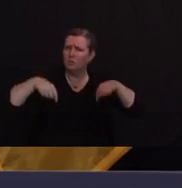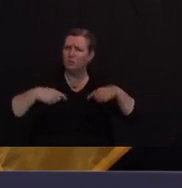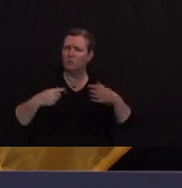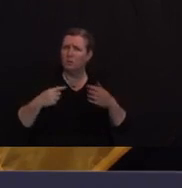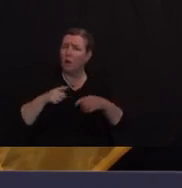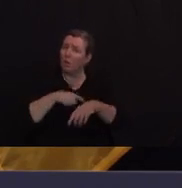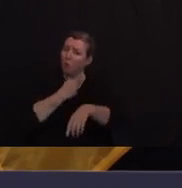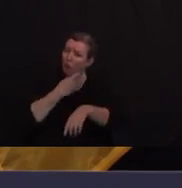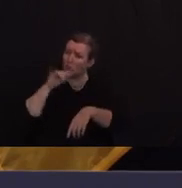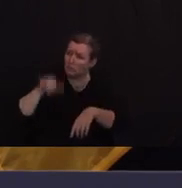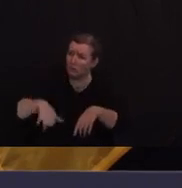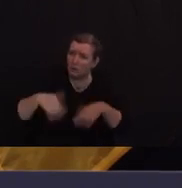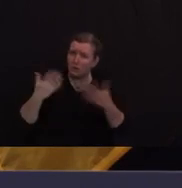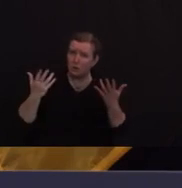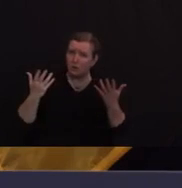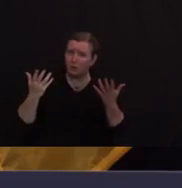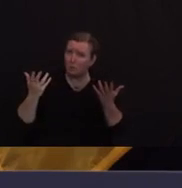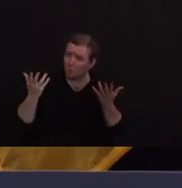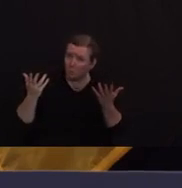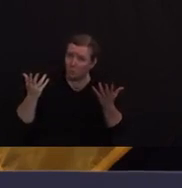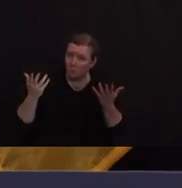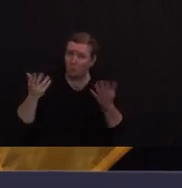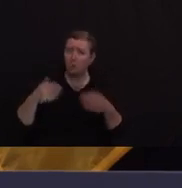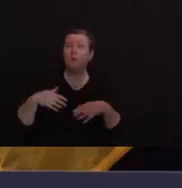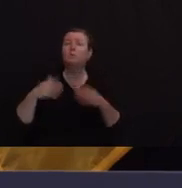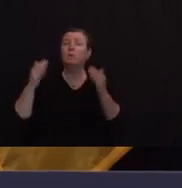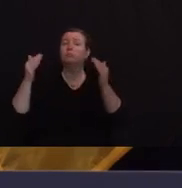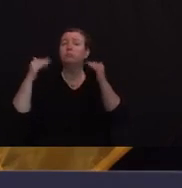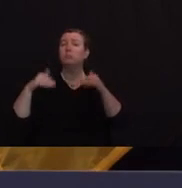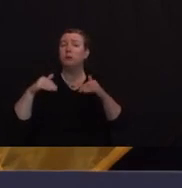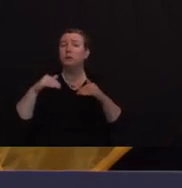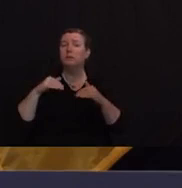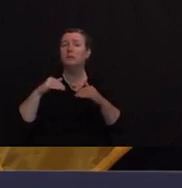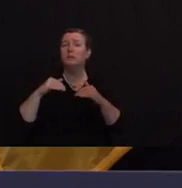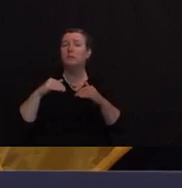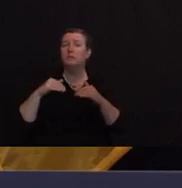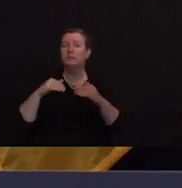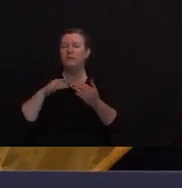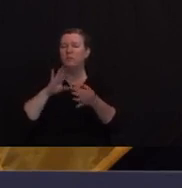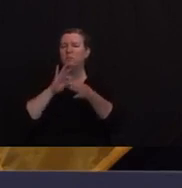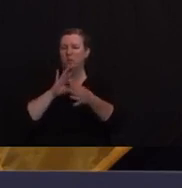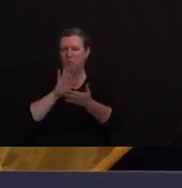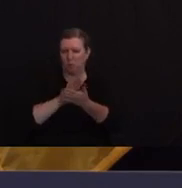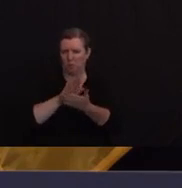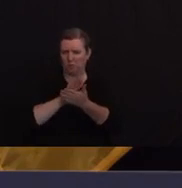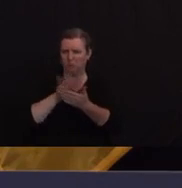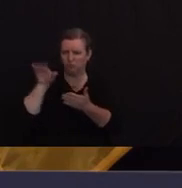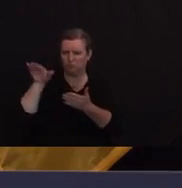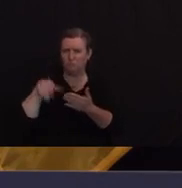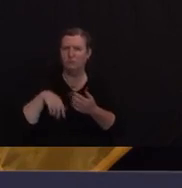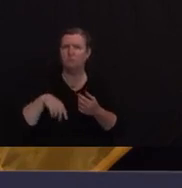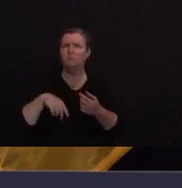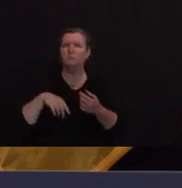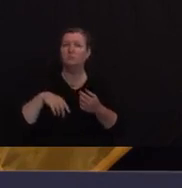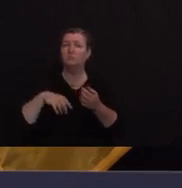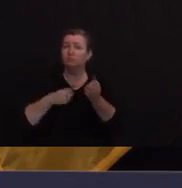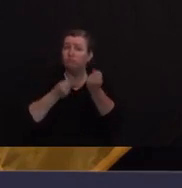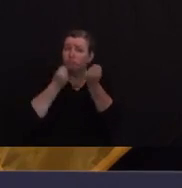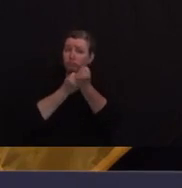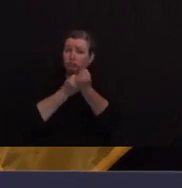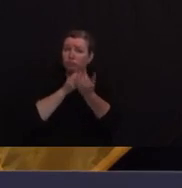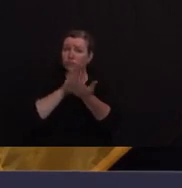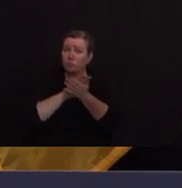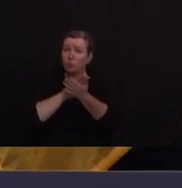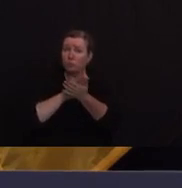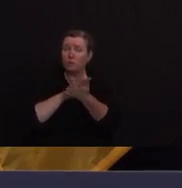stay there? And then finally on schools, do you support districts mandating vaccines for students who are of eligible